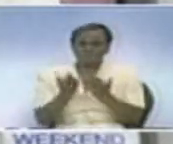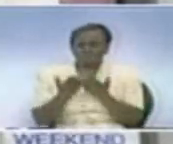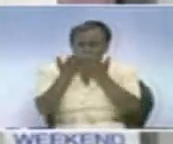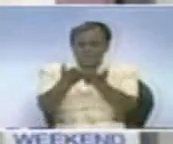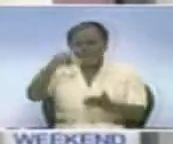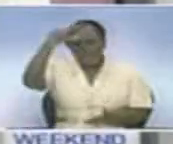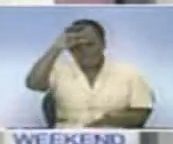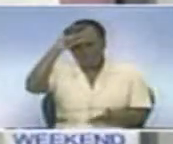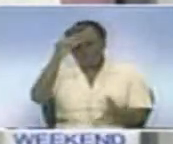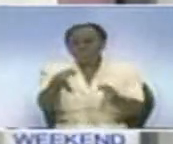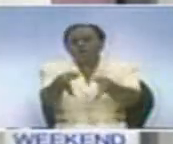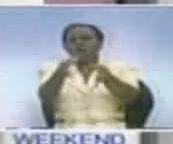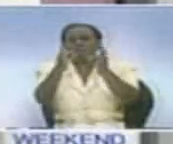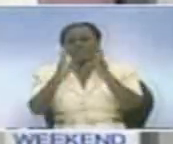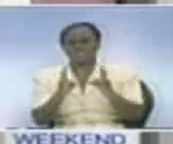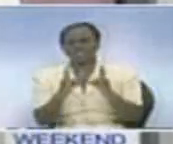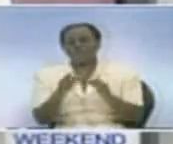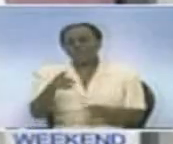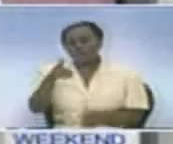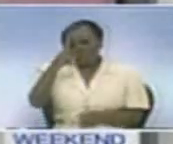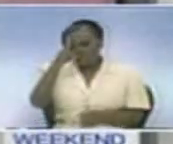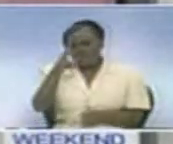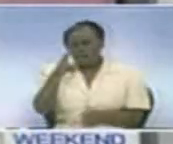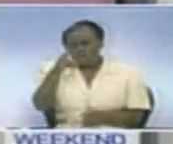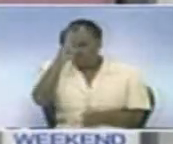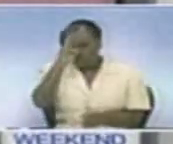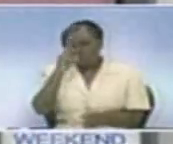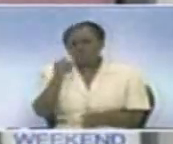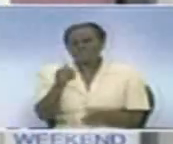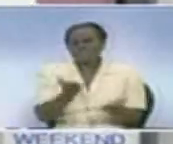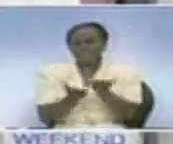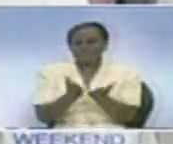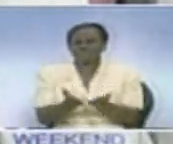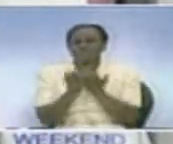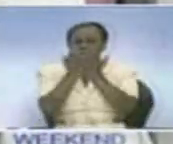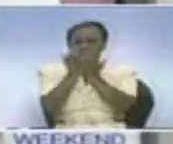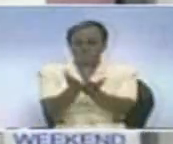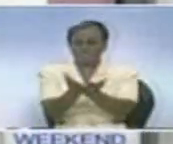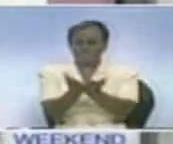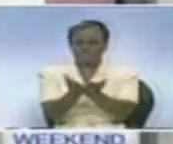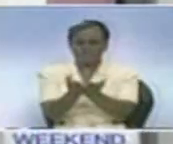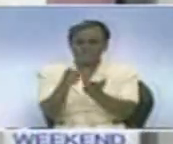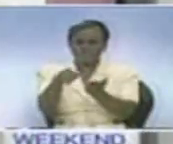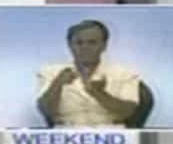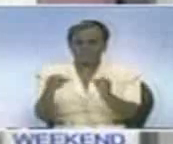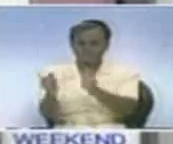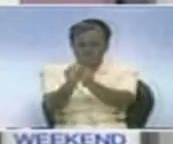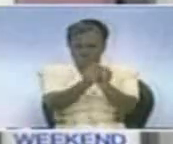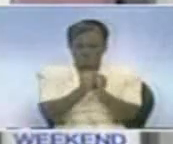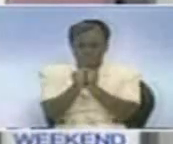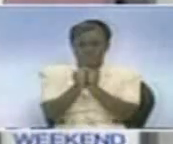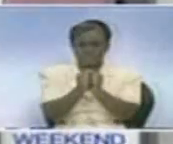government officials, the government policing agents, and service providers to these clans, they are now together.